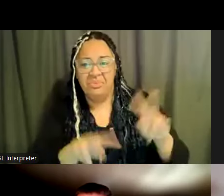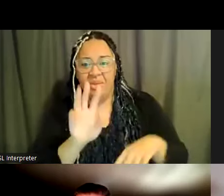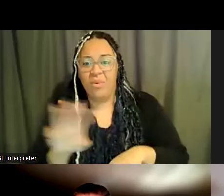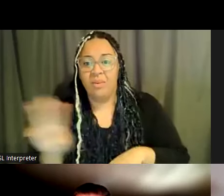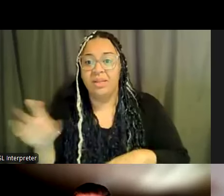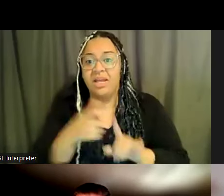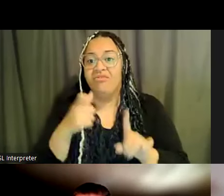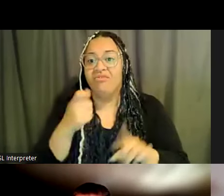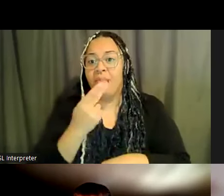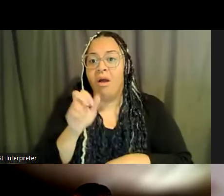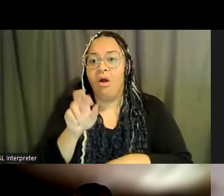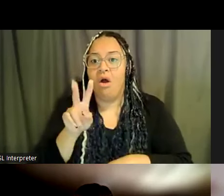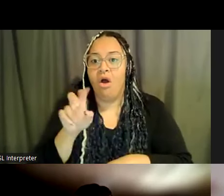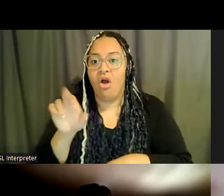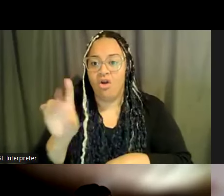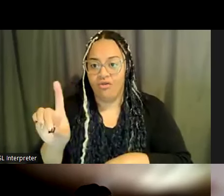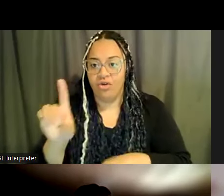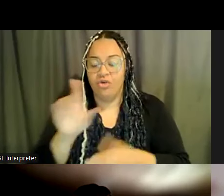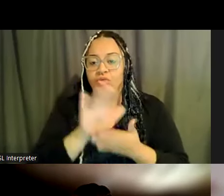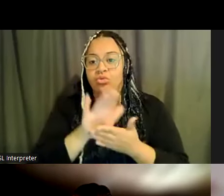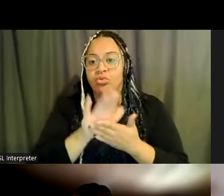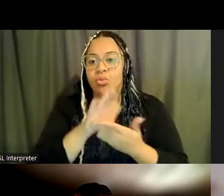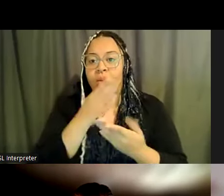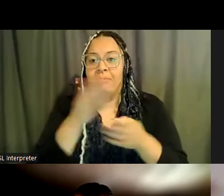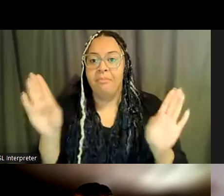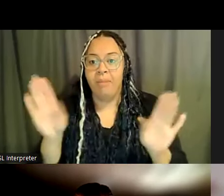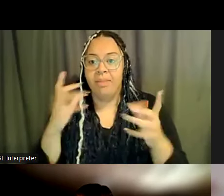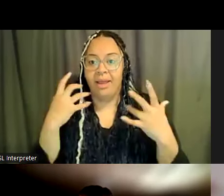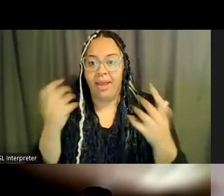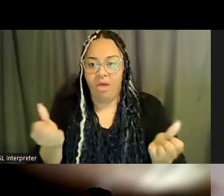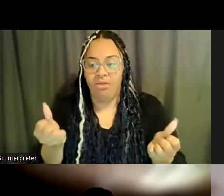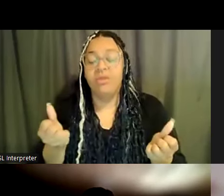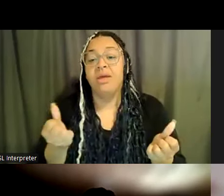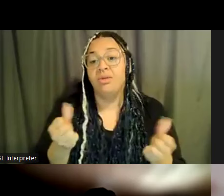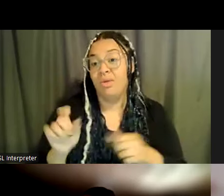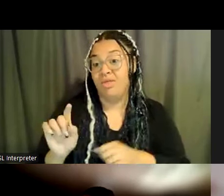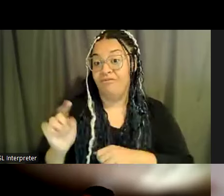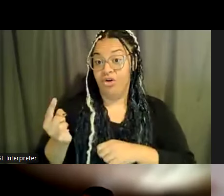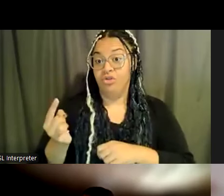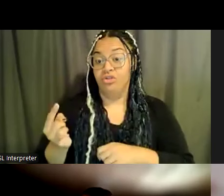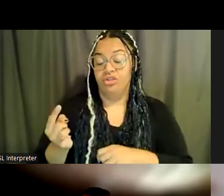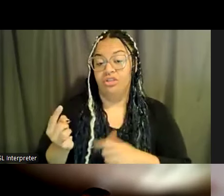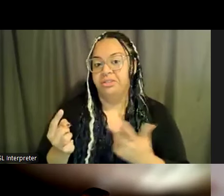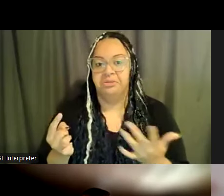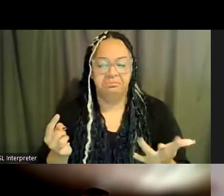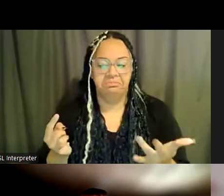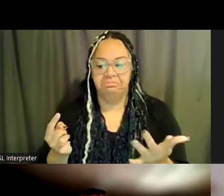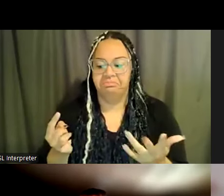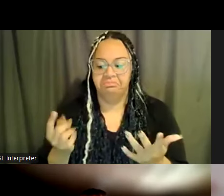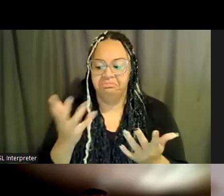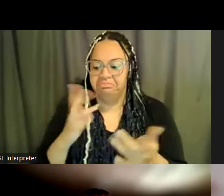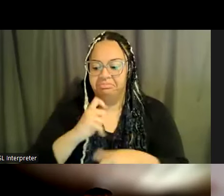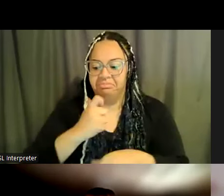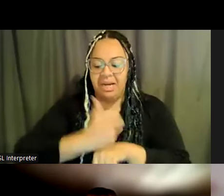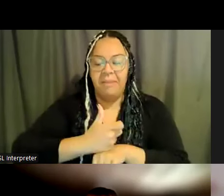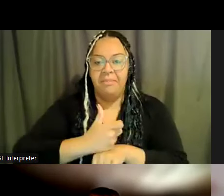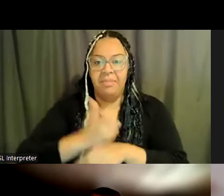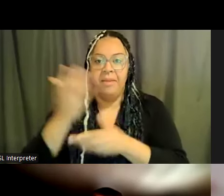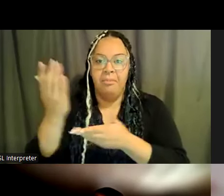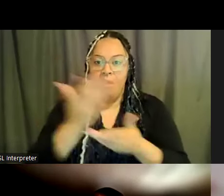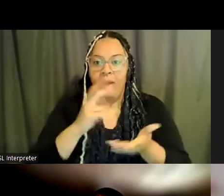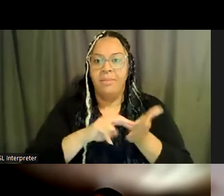Harvard School of Public Health, and it was one of the first kind of entities that really brought means safety to the